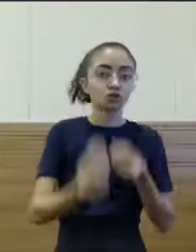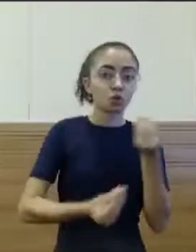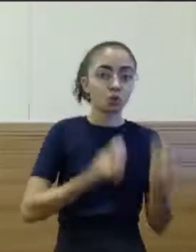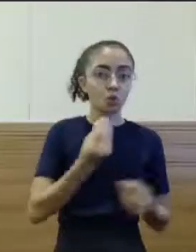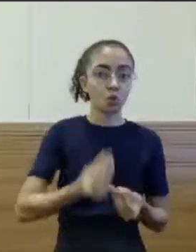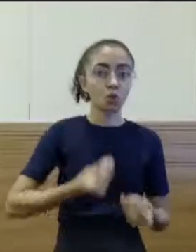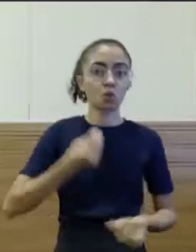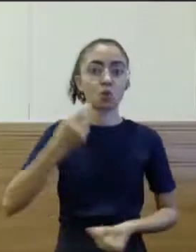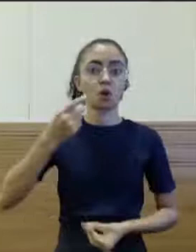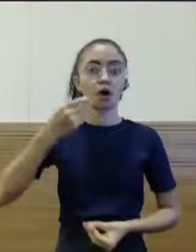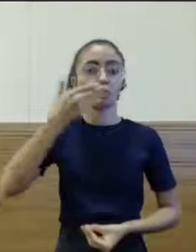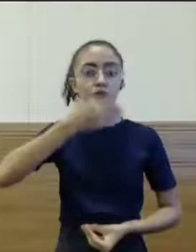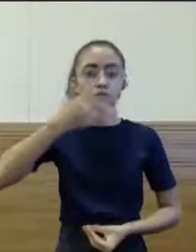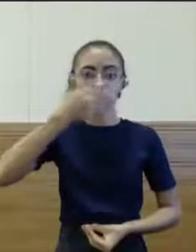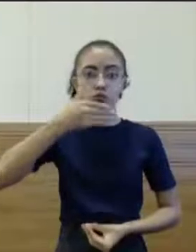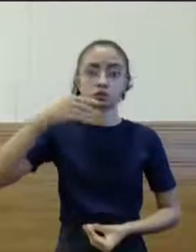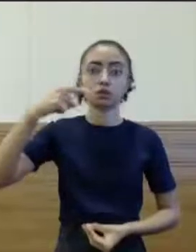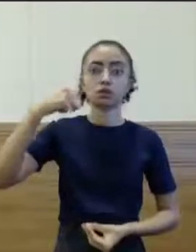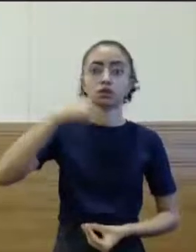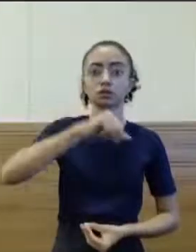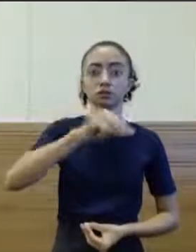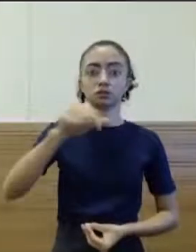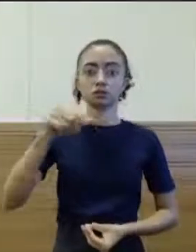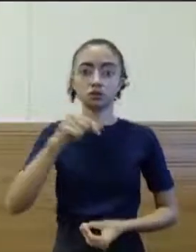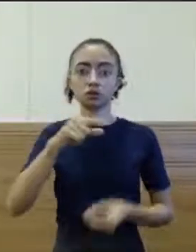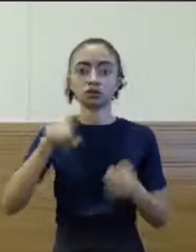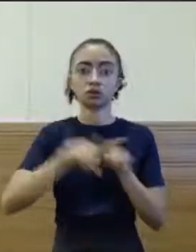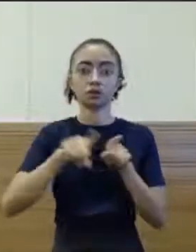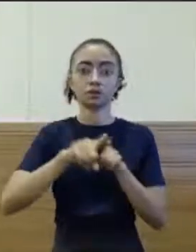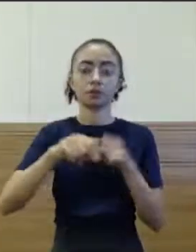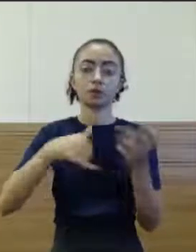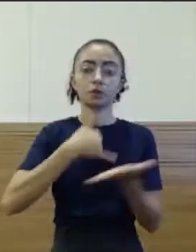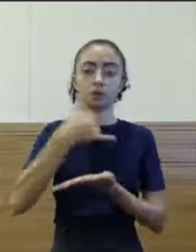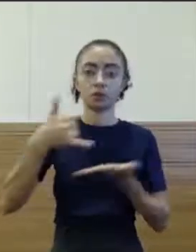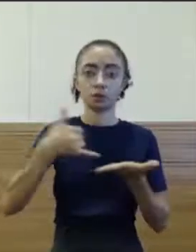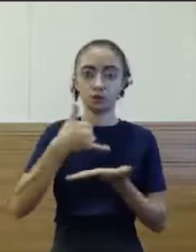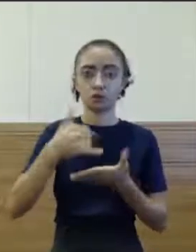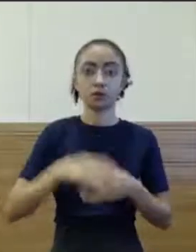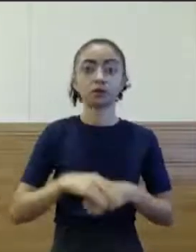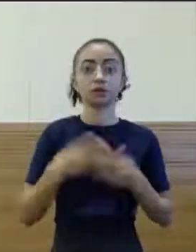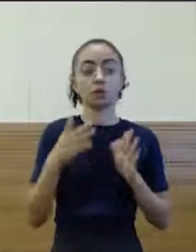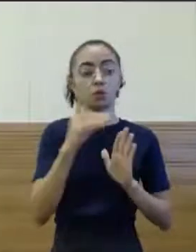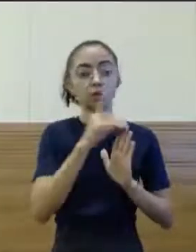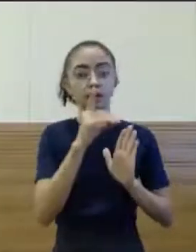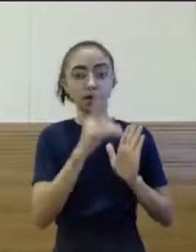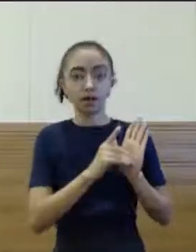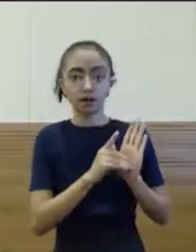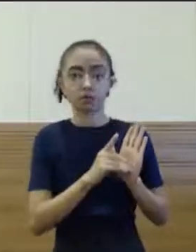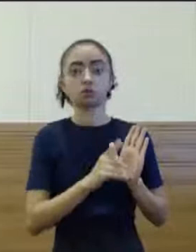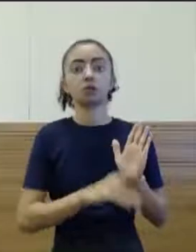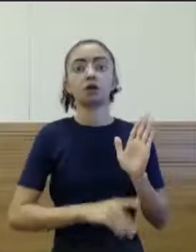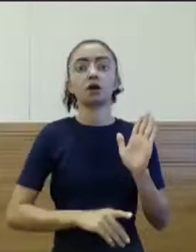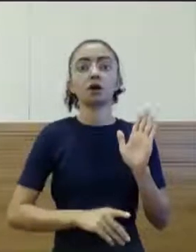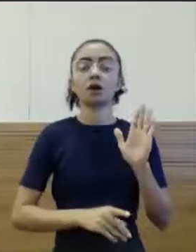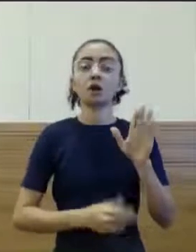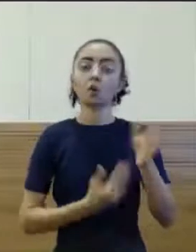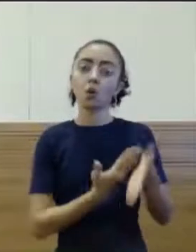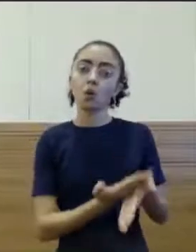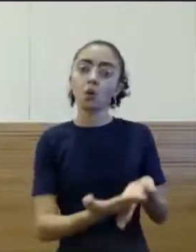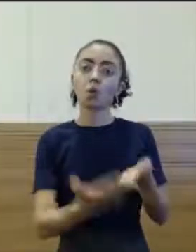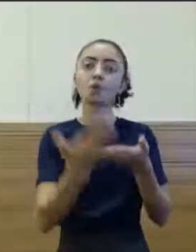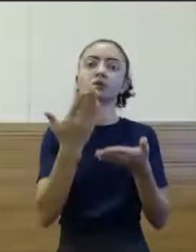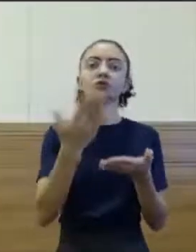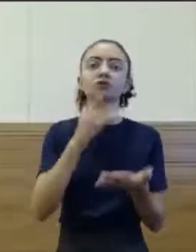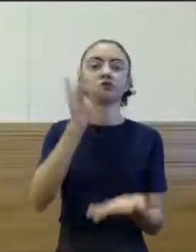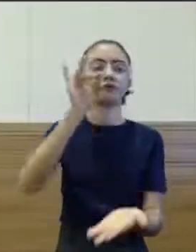fats, and we have some had lists, and this decree started to be